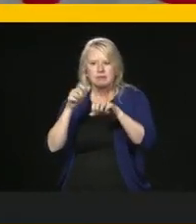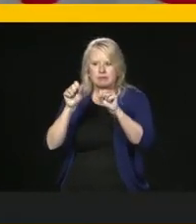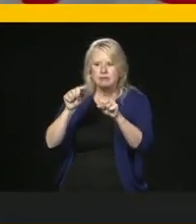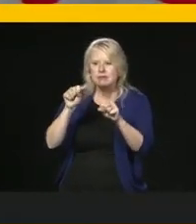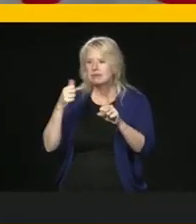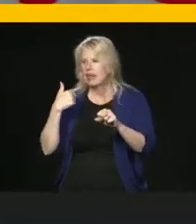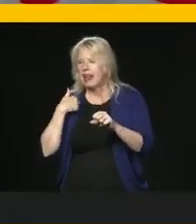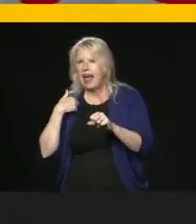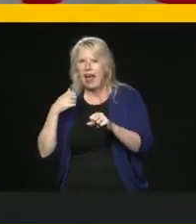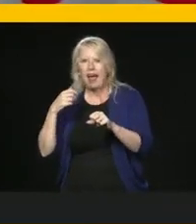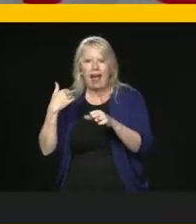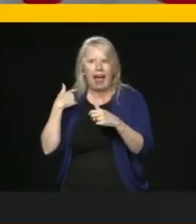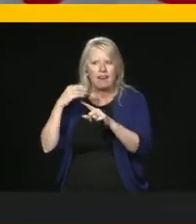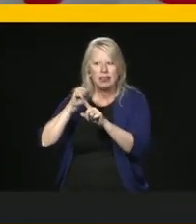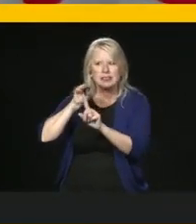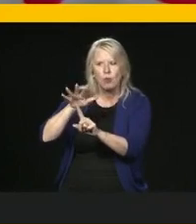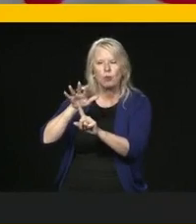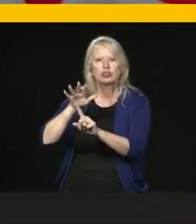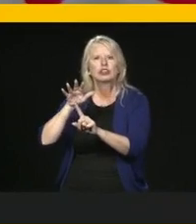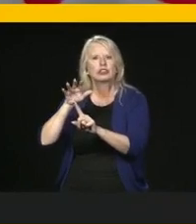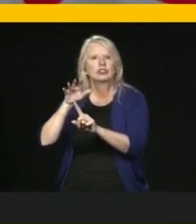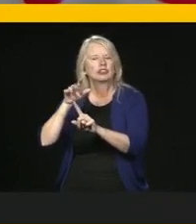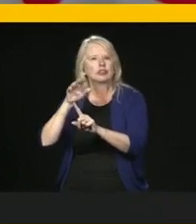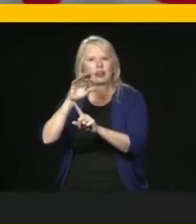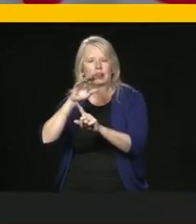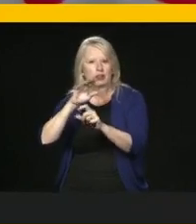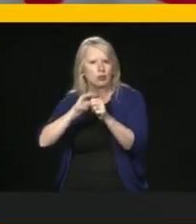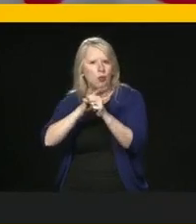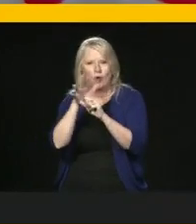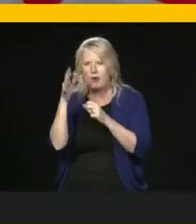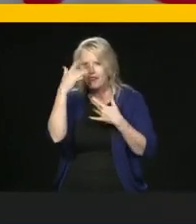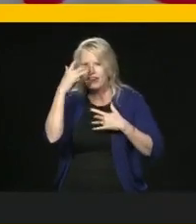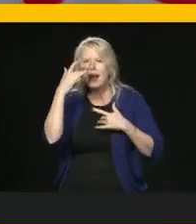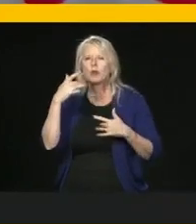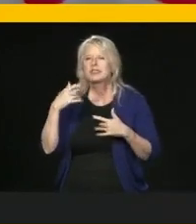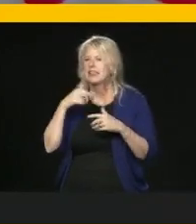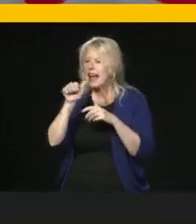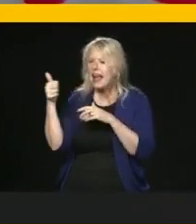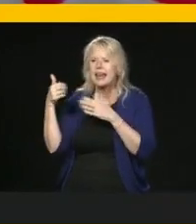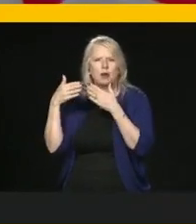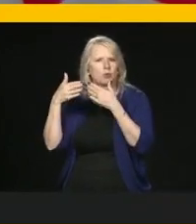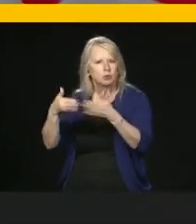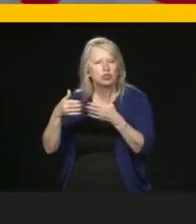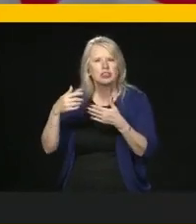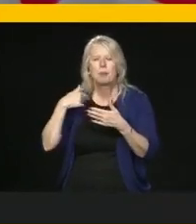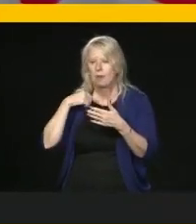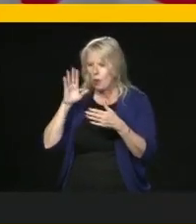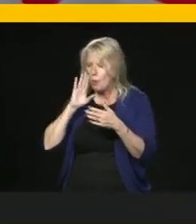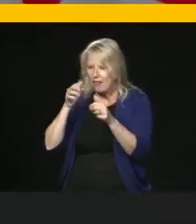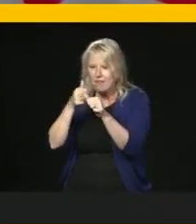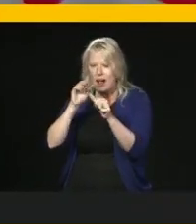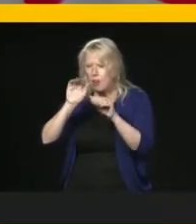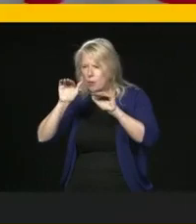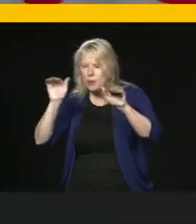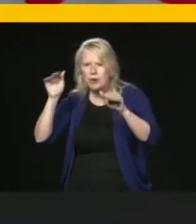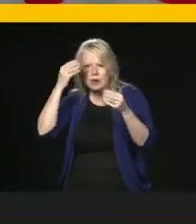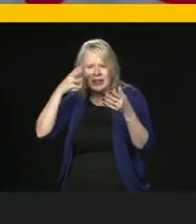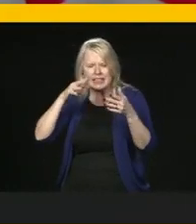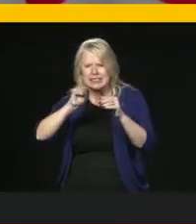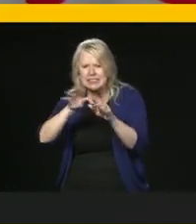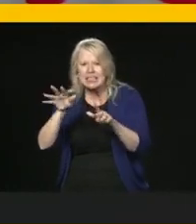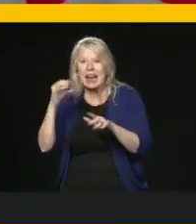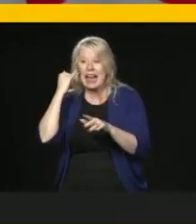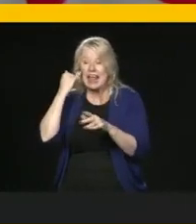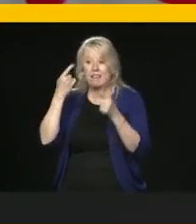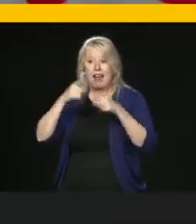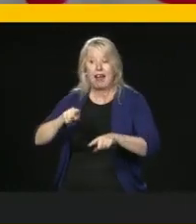on any cruise ship, we will track that. We will get the manifest. And if they should be entering Canada, flag